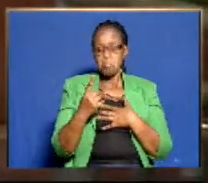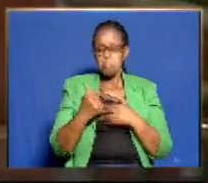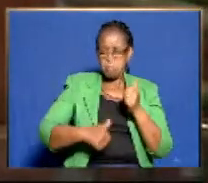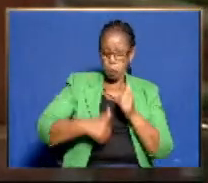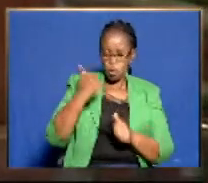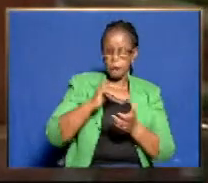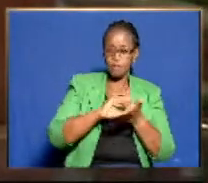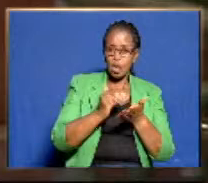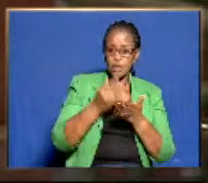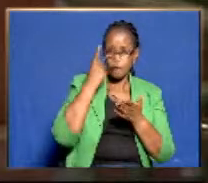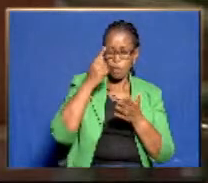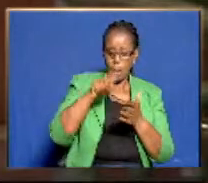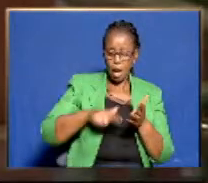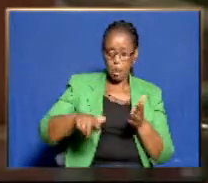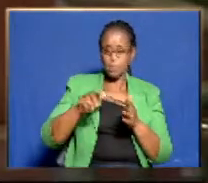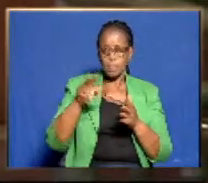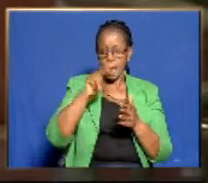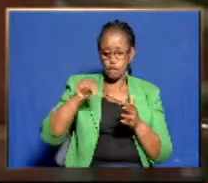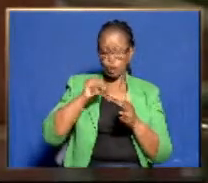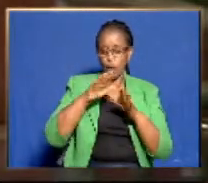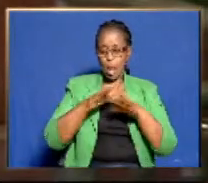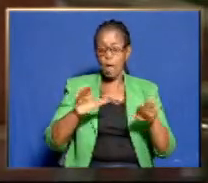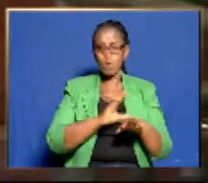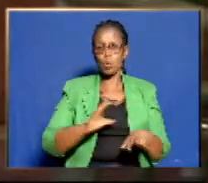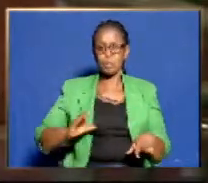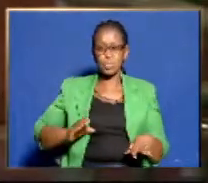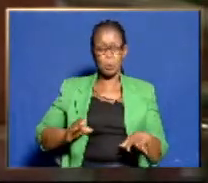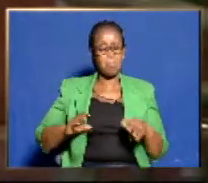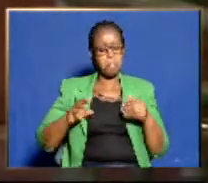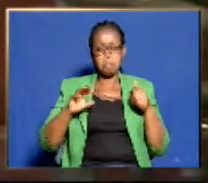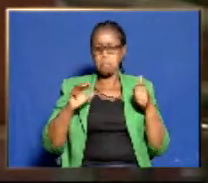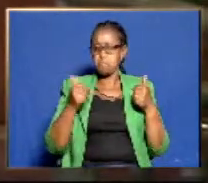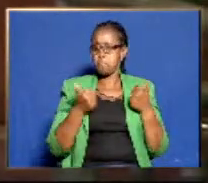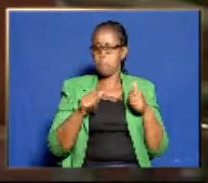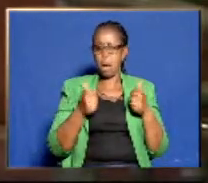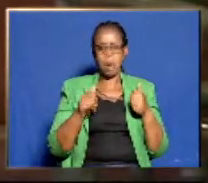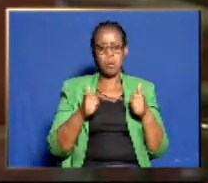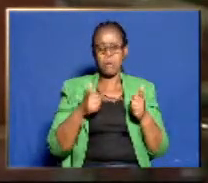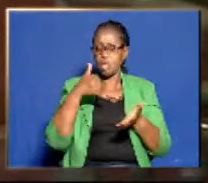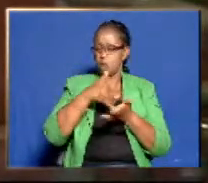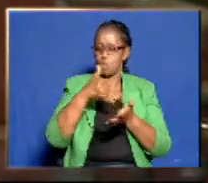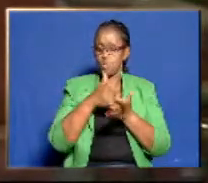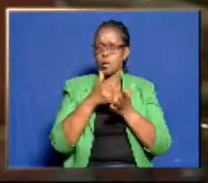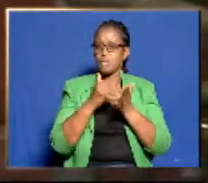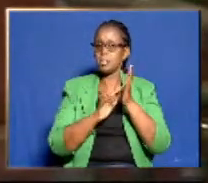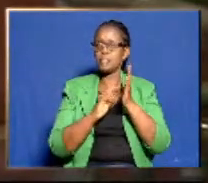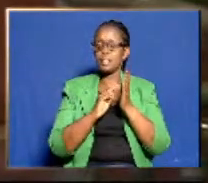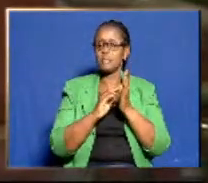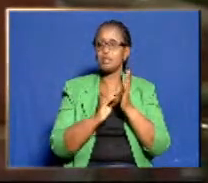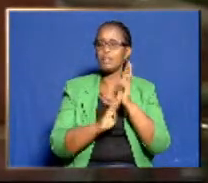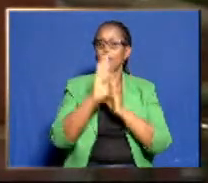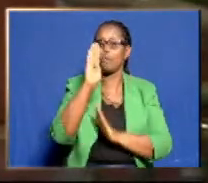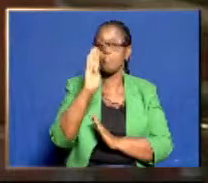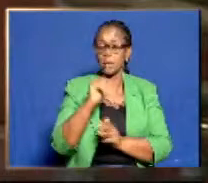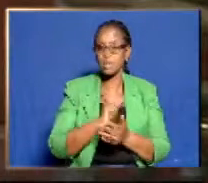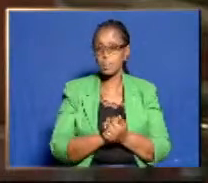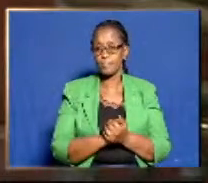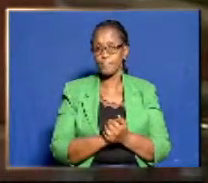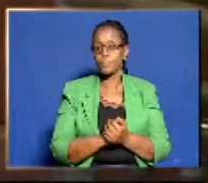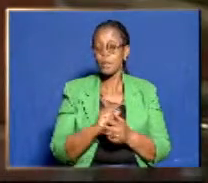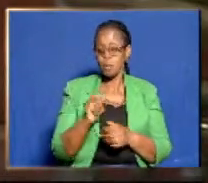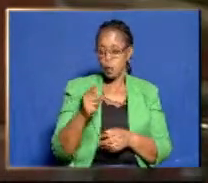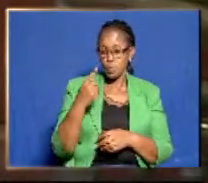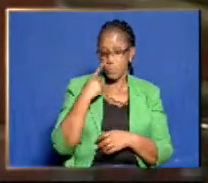the National Land Commission does not cater for development, which is very interesting. You realize that they're able to